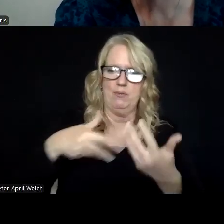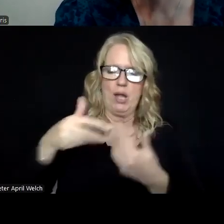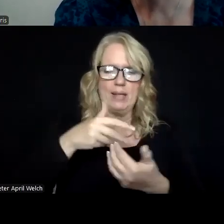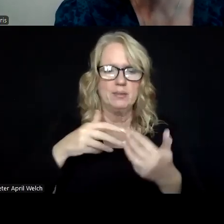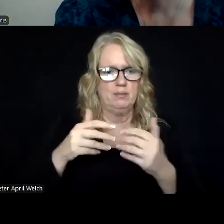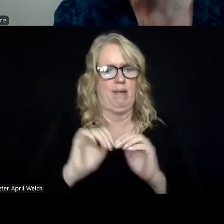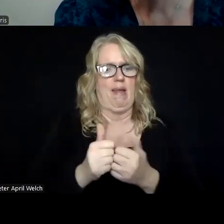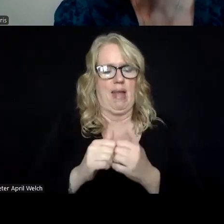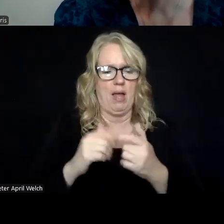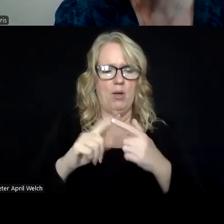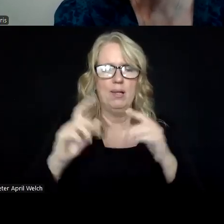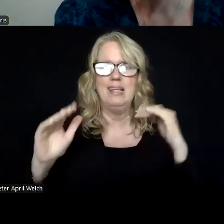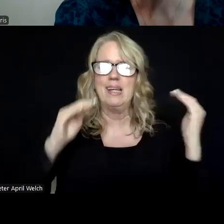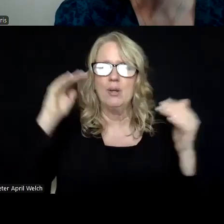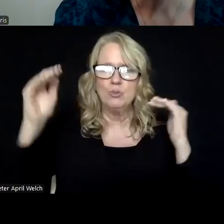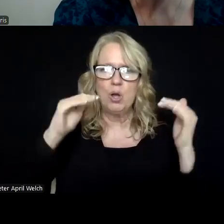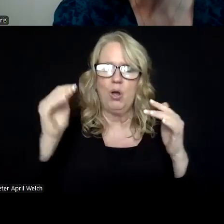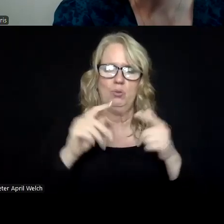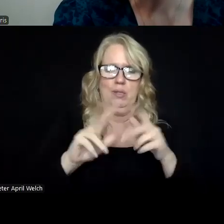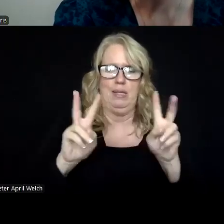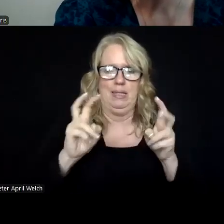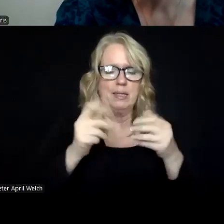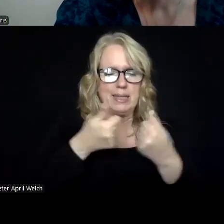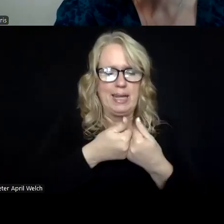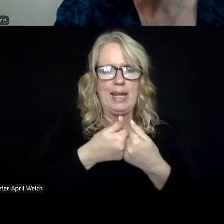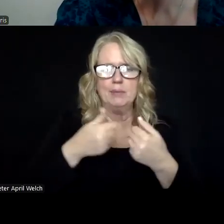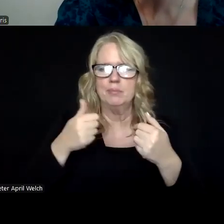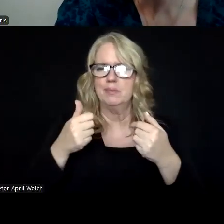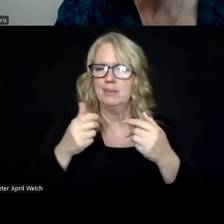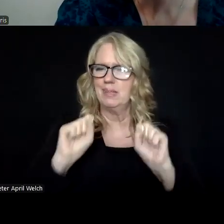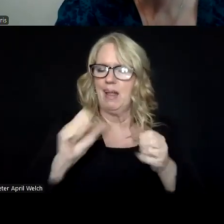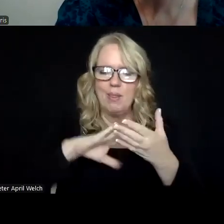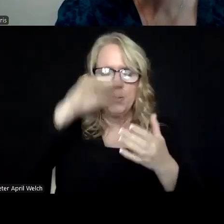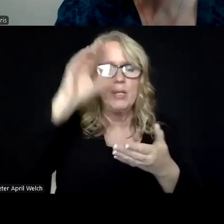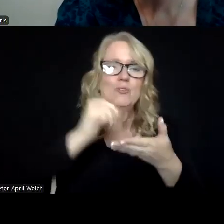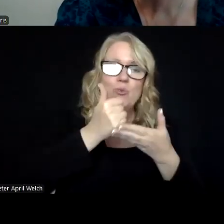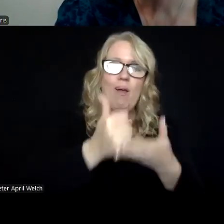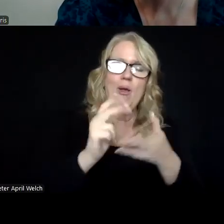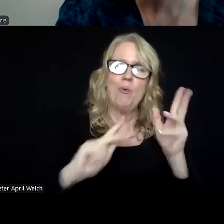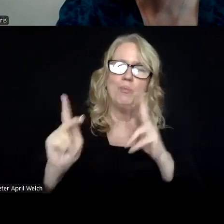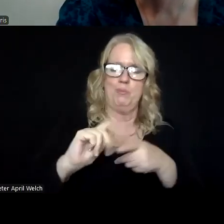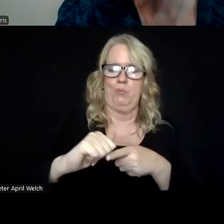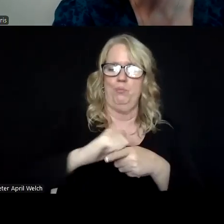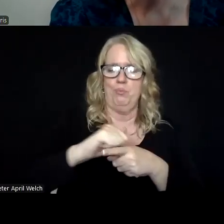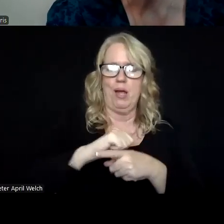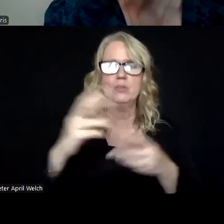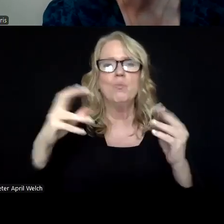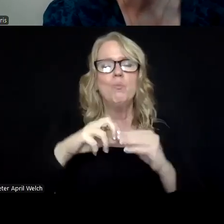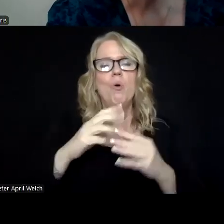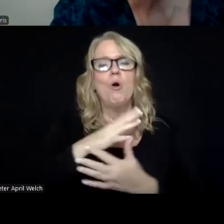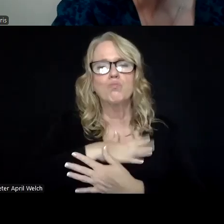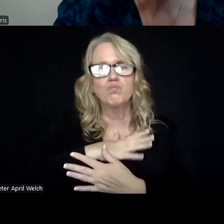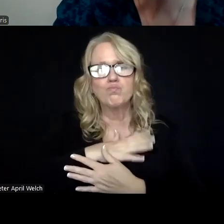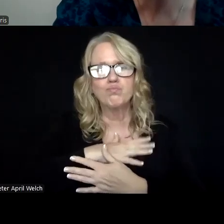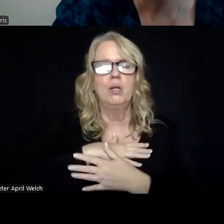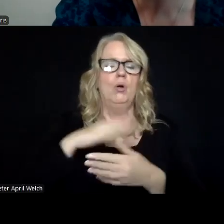almost adult game, some games where you can learn that way. They're also good for helping people to practice relaxation techniques or to